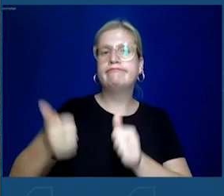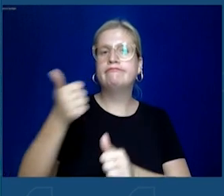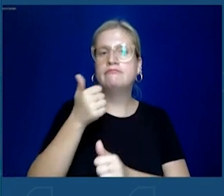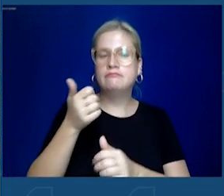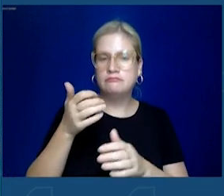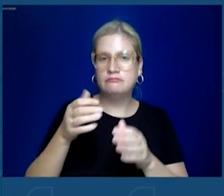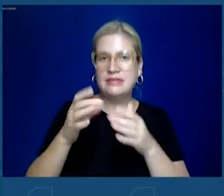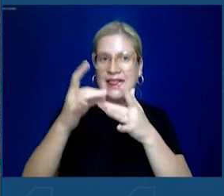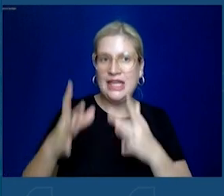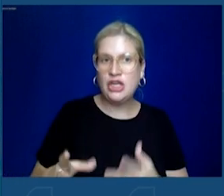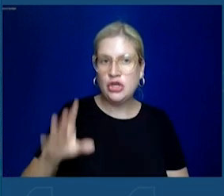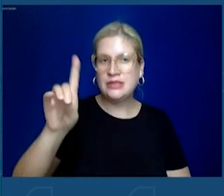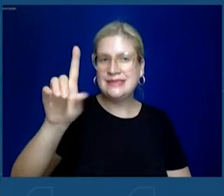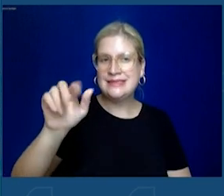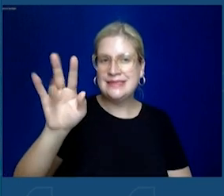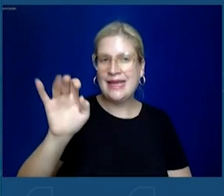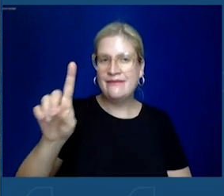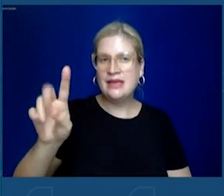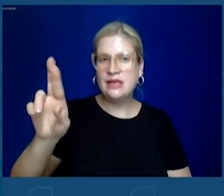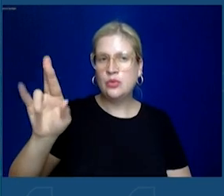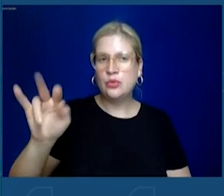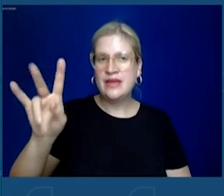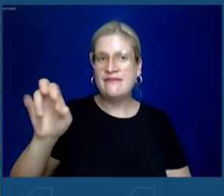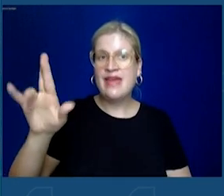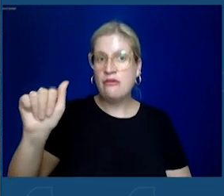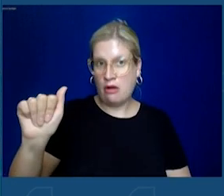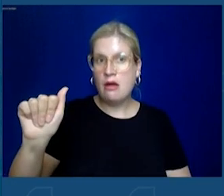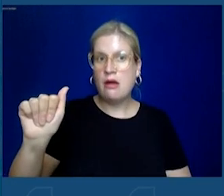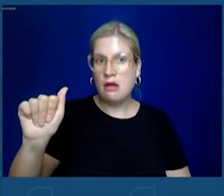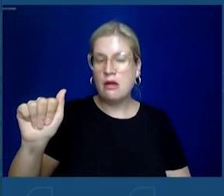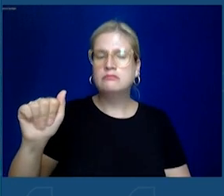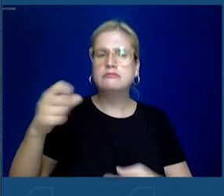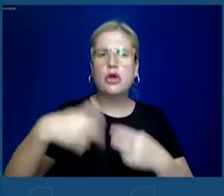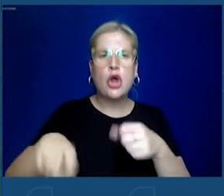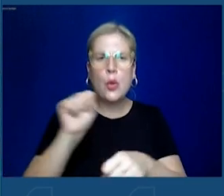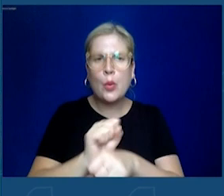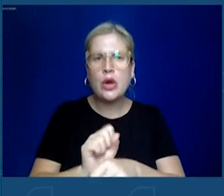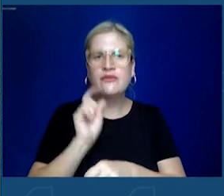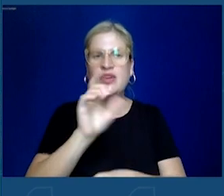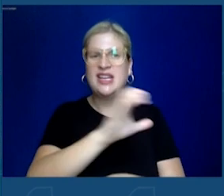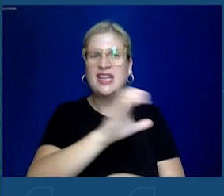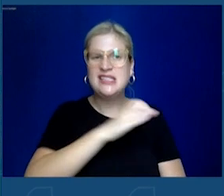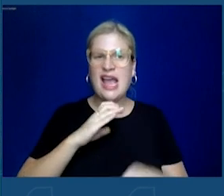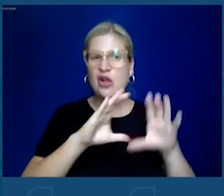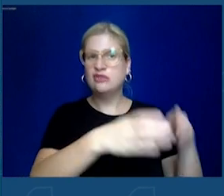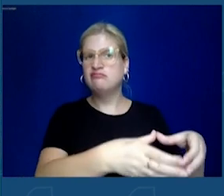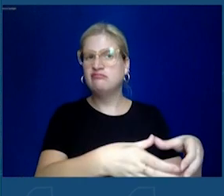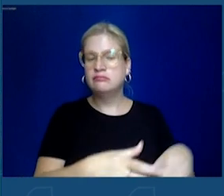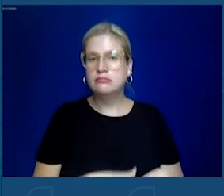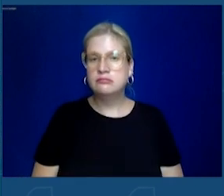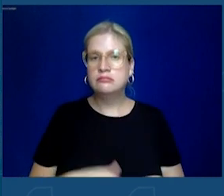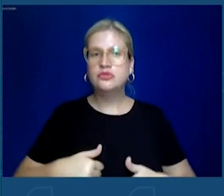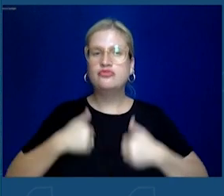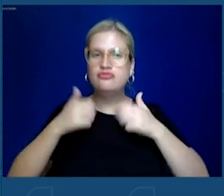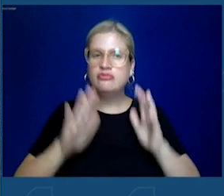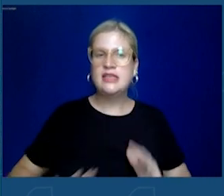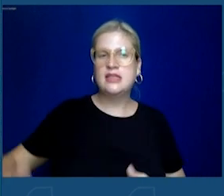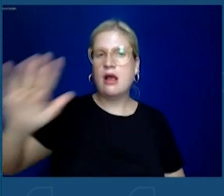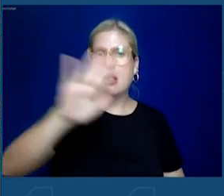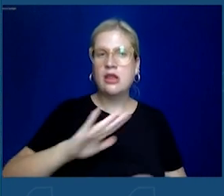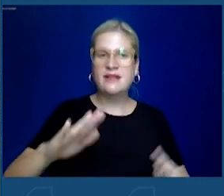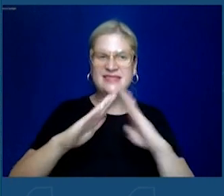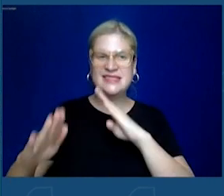thank him for his hard work on behalf of his council district and residents all across the city of